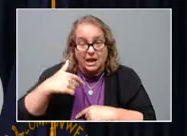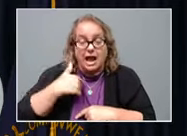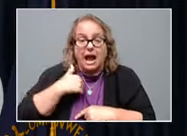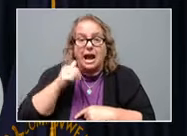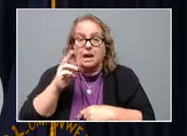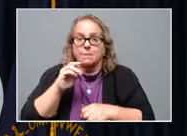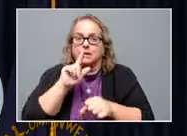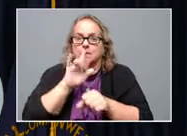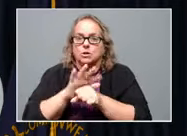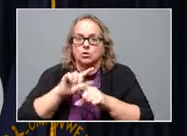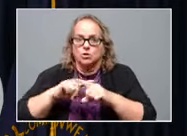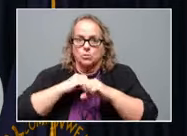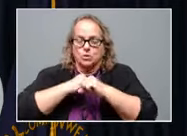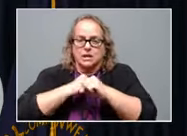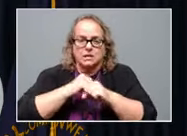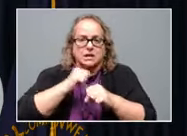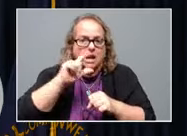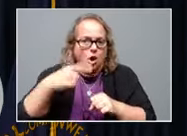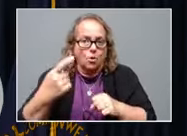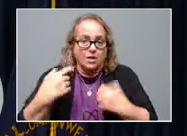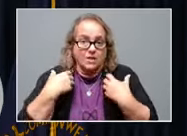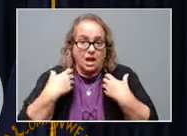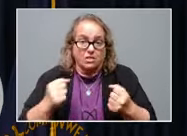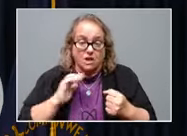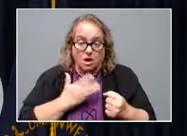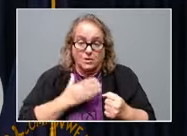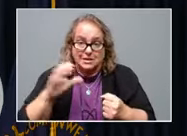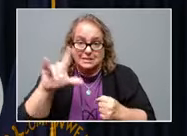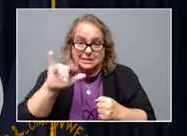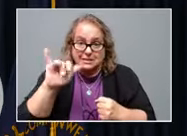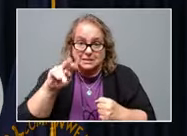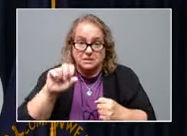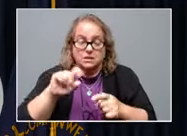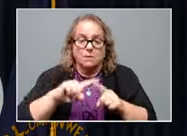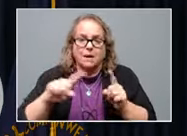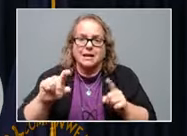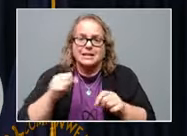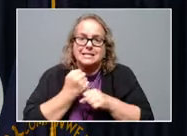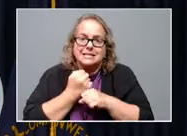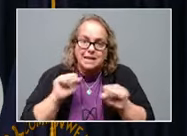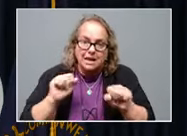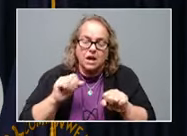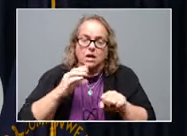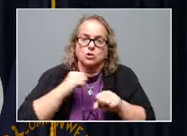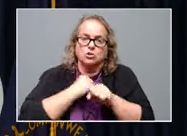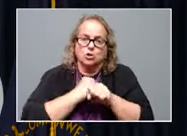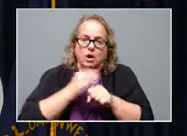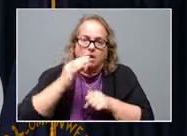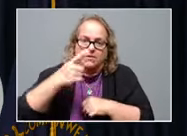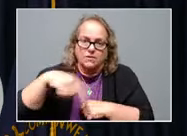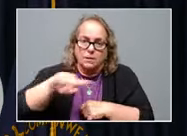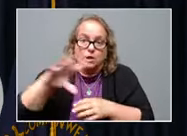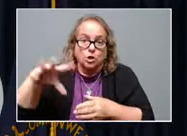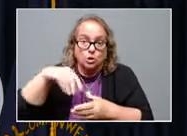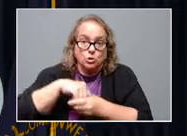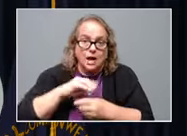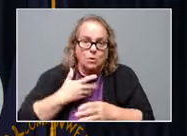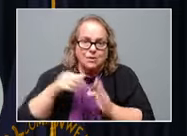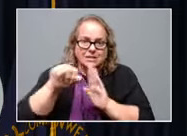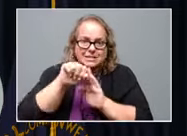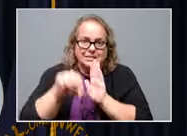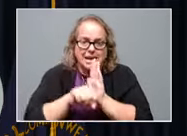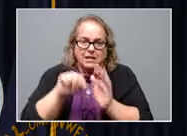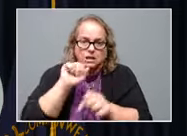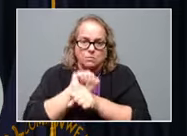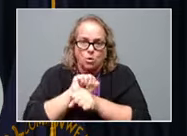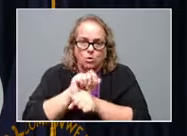not only the health of our citizens, but also the safety and security of them, including our state employees who work on these